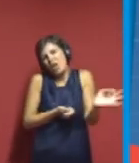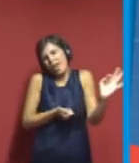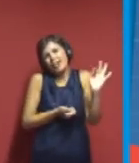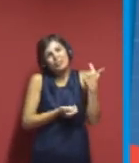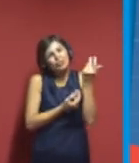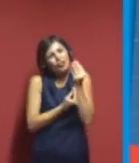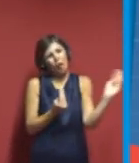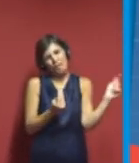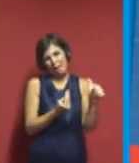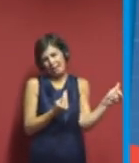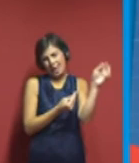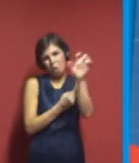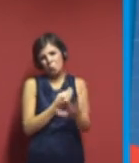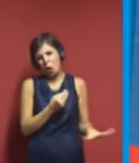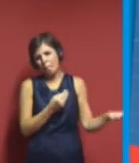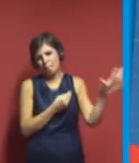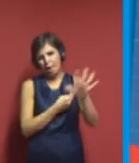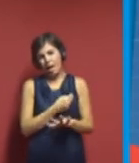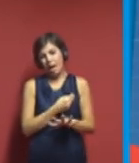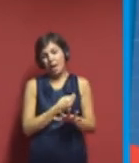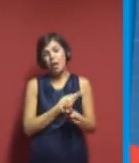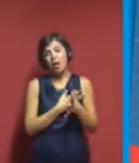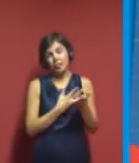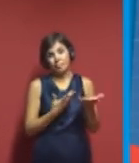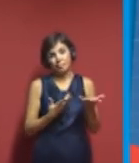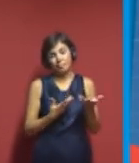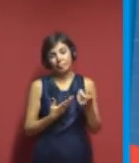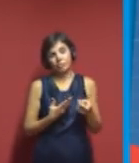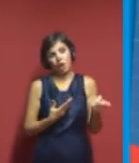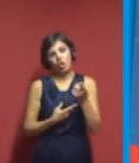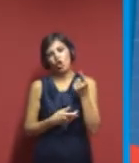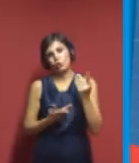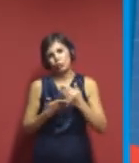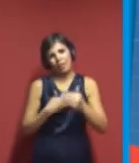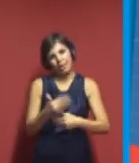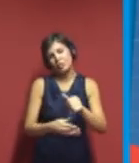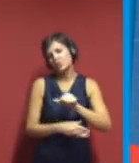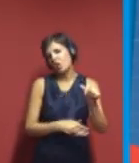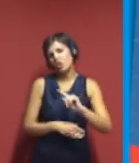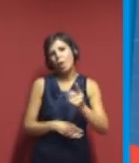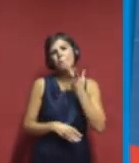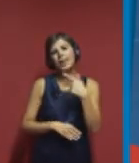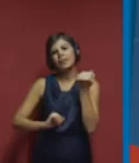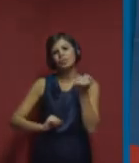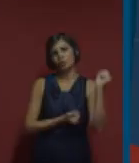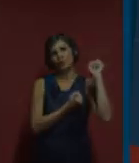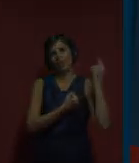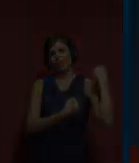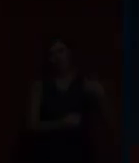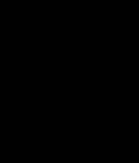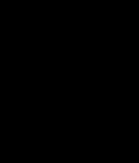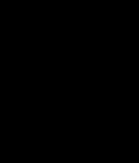through education and hard work they can succeed in life. Thank you very much. Bravo. Love the story. Thank you. Thank you so much, Ionut.